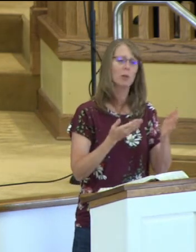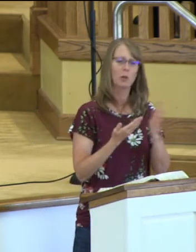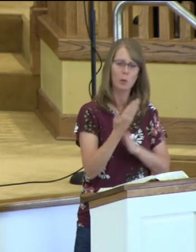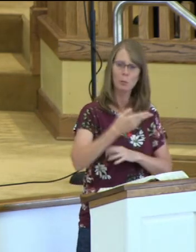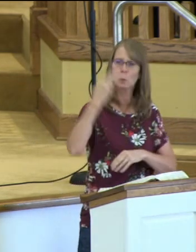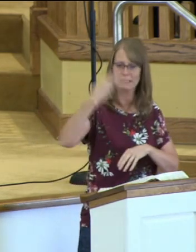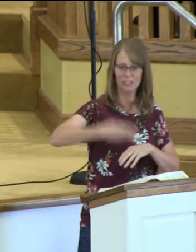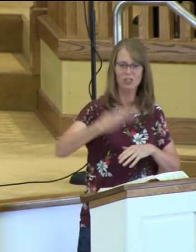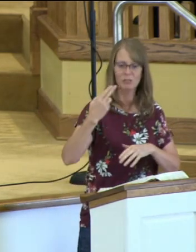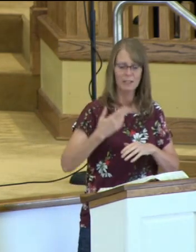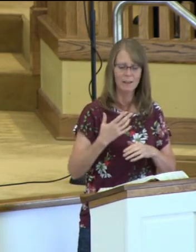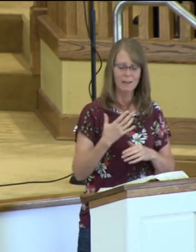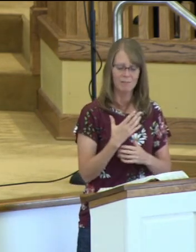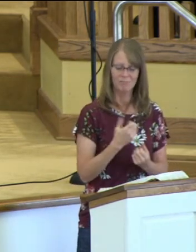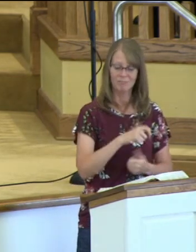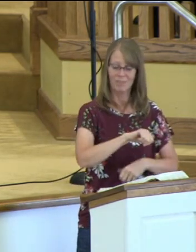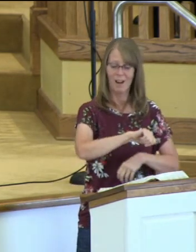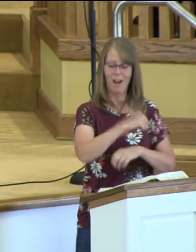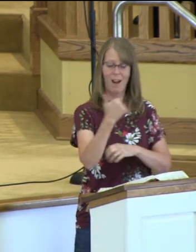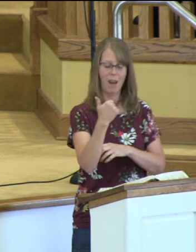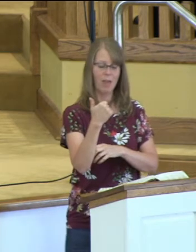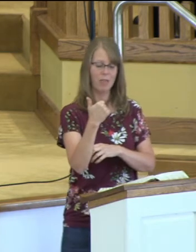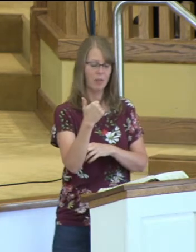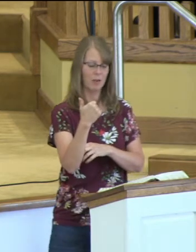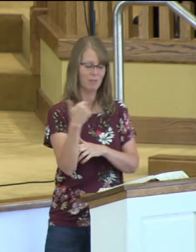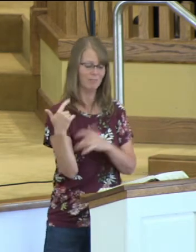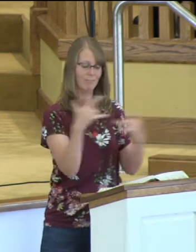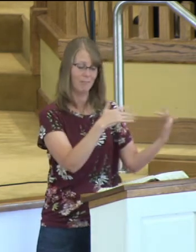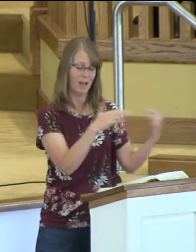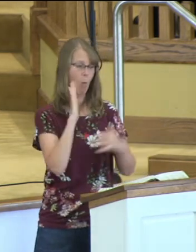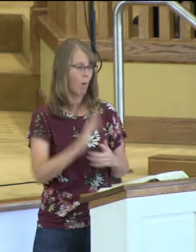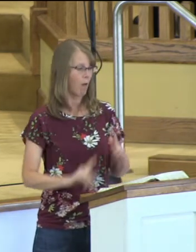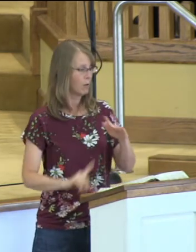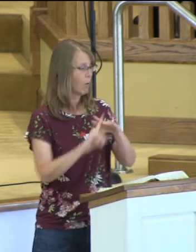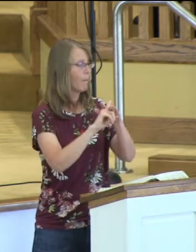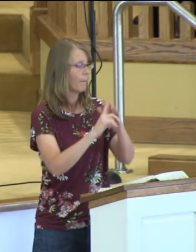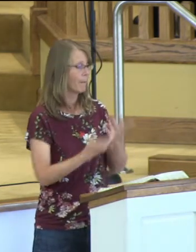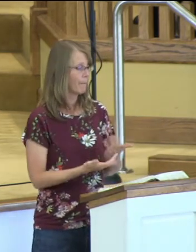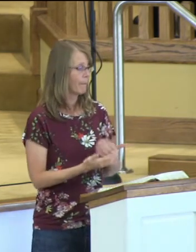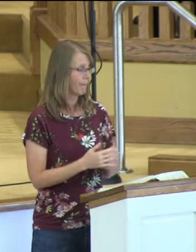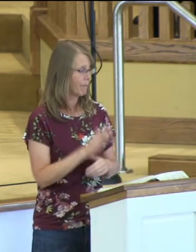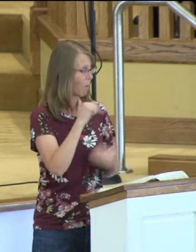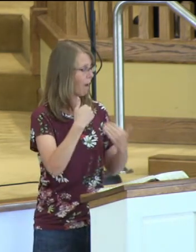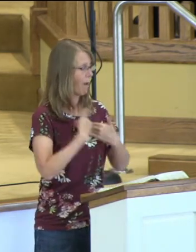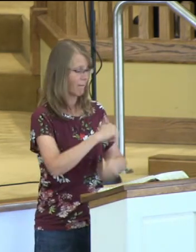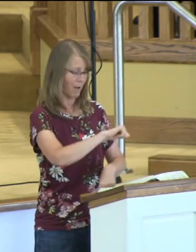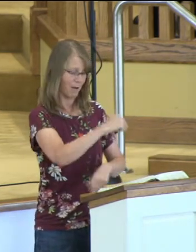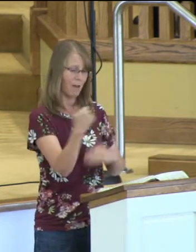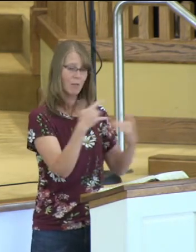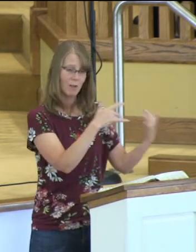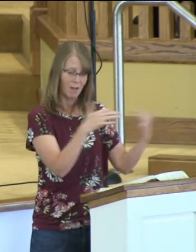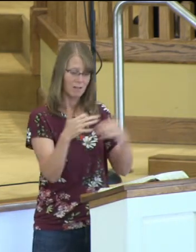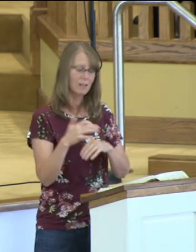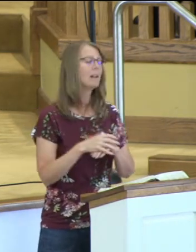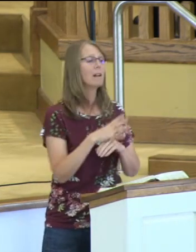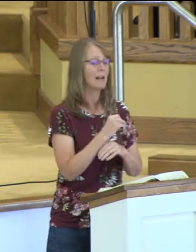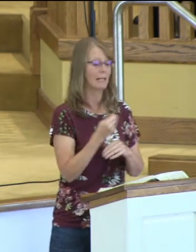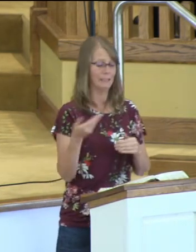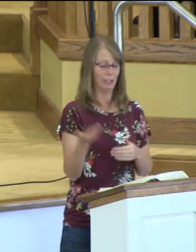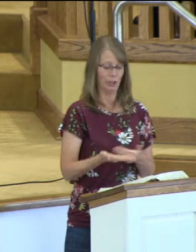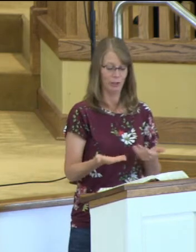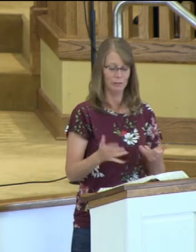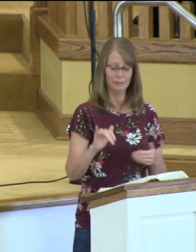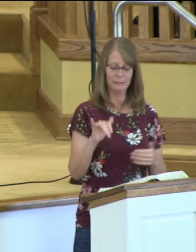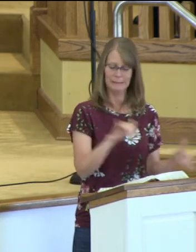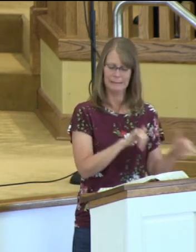throughout history, another conflict will come. There will be another conflict. And here in this same